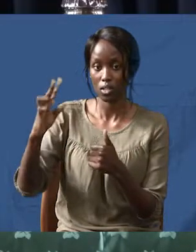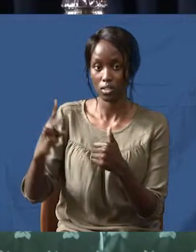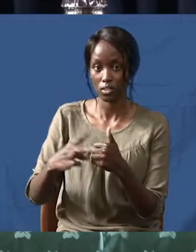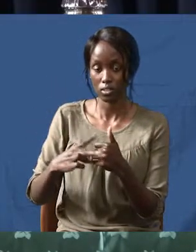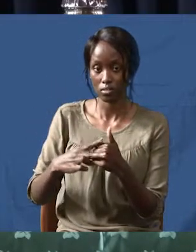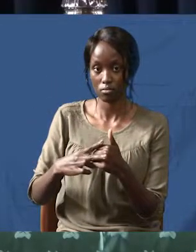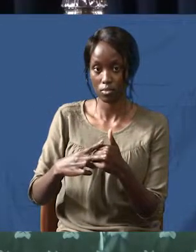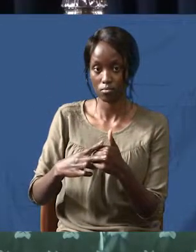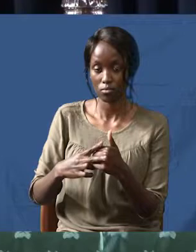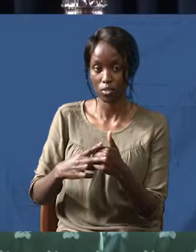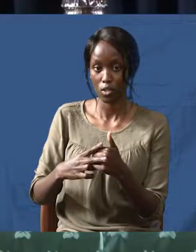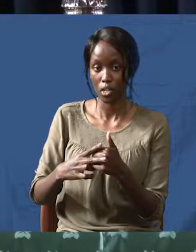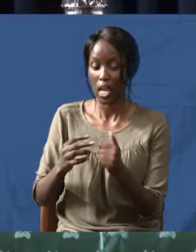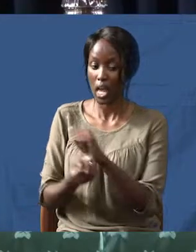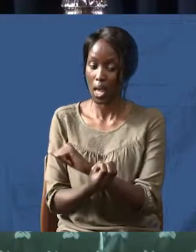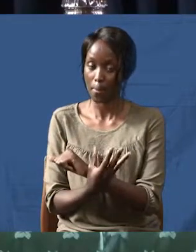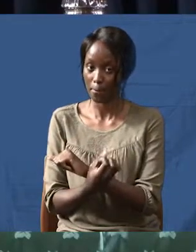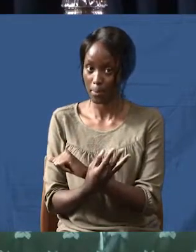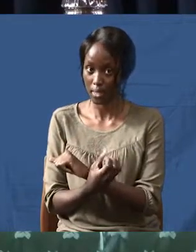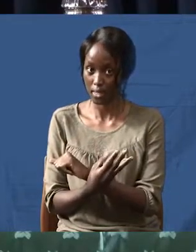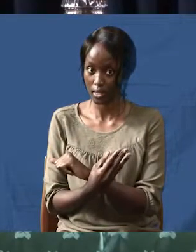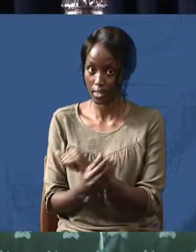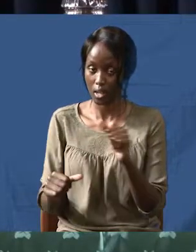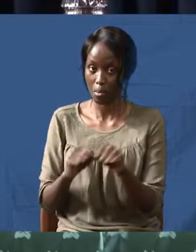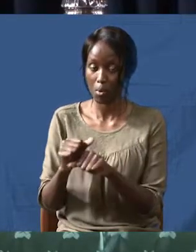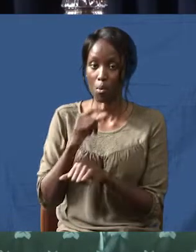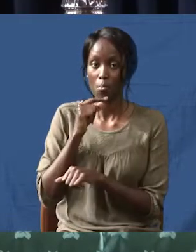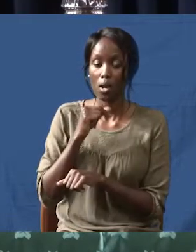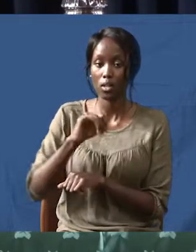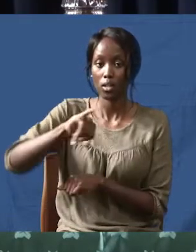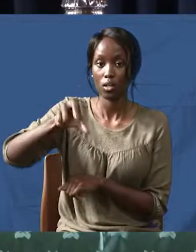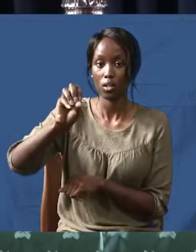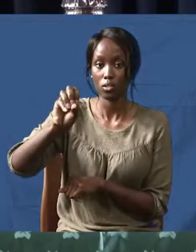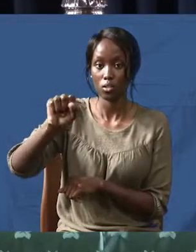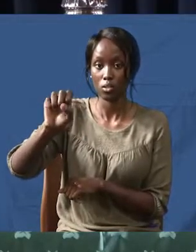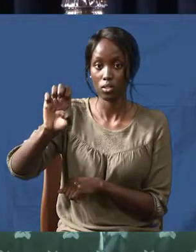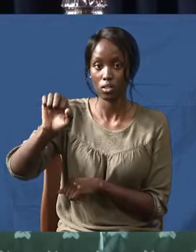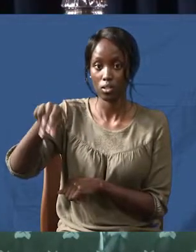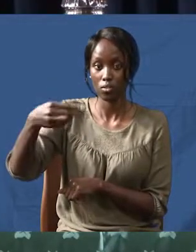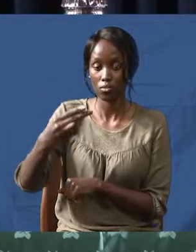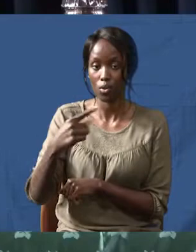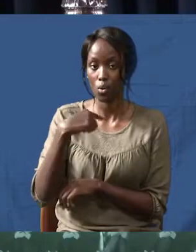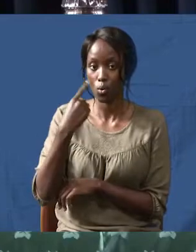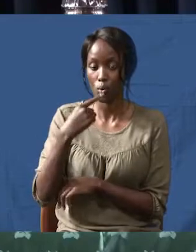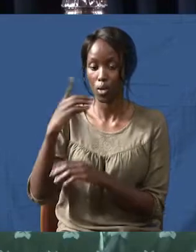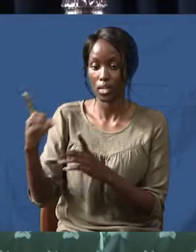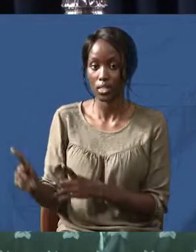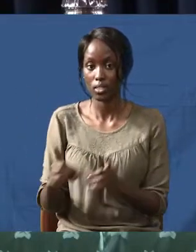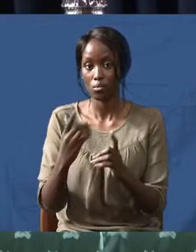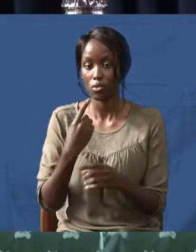it describes how Joseph, a Levite from Cyprus, whom the apostles